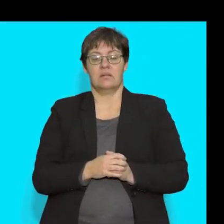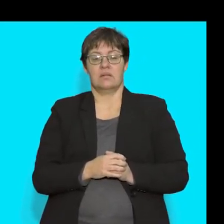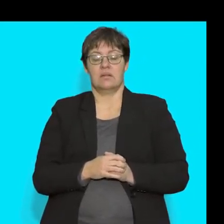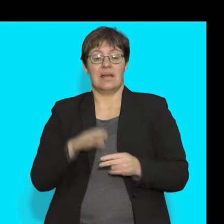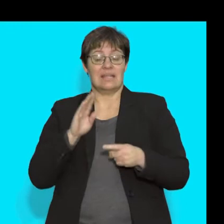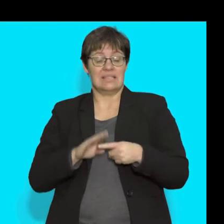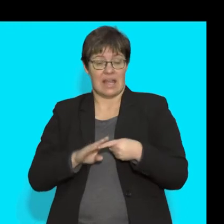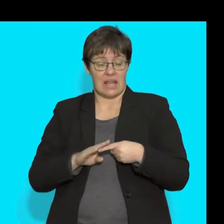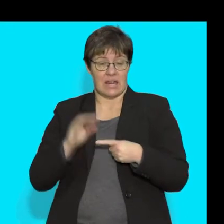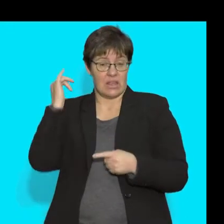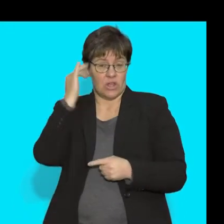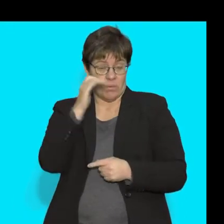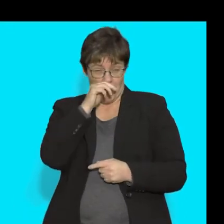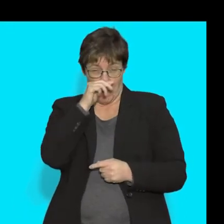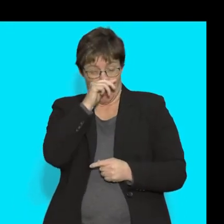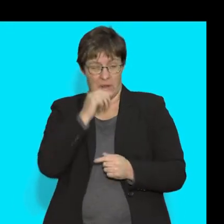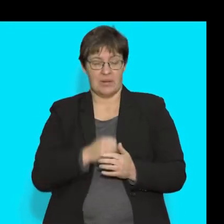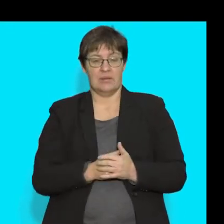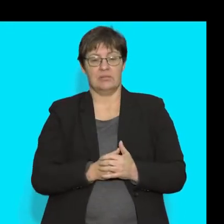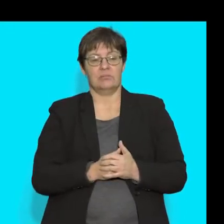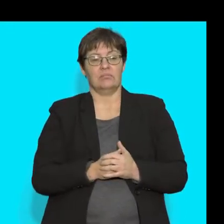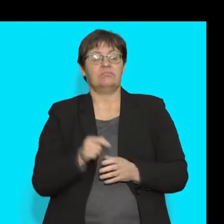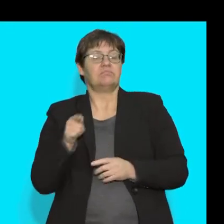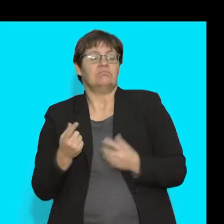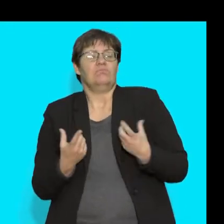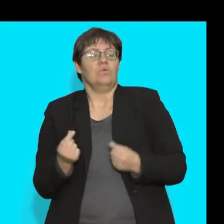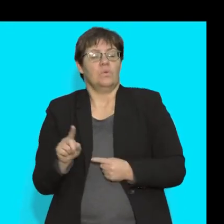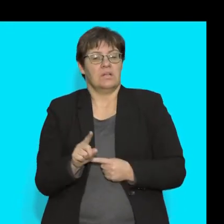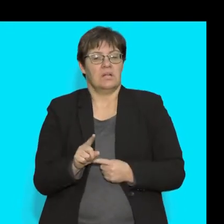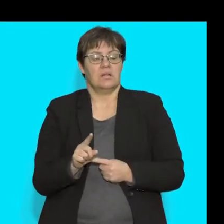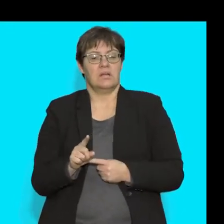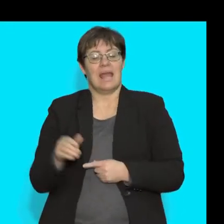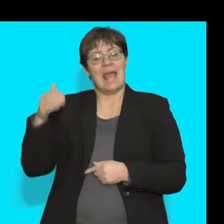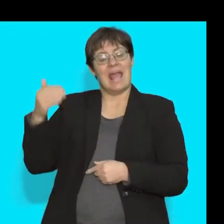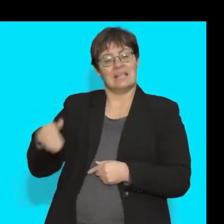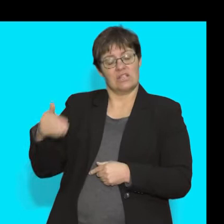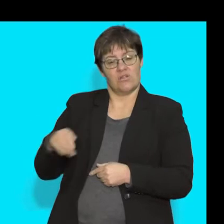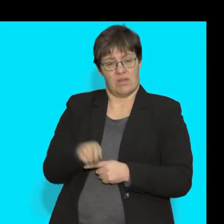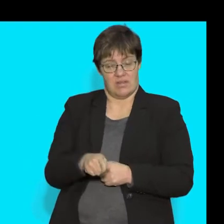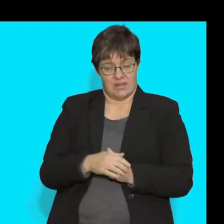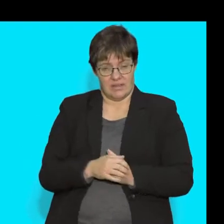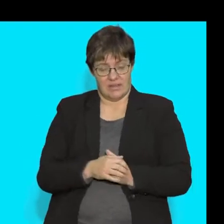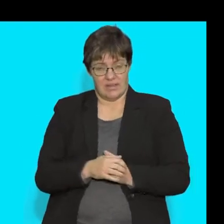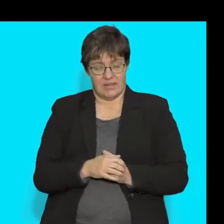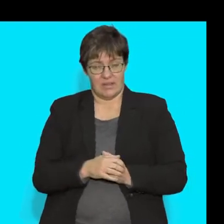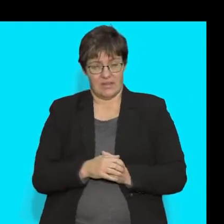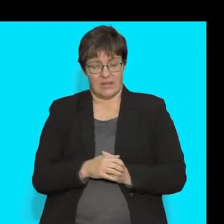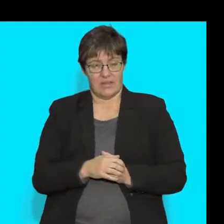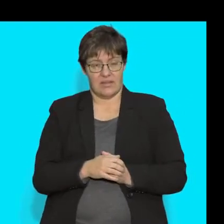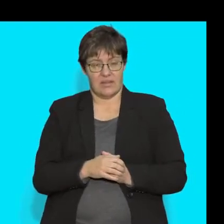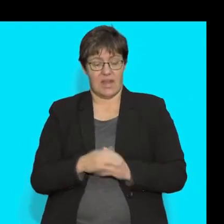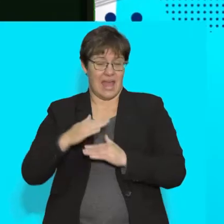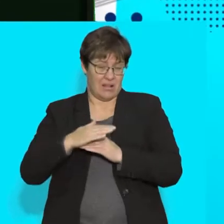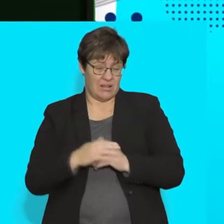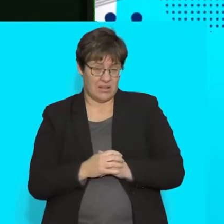it is actually a property or theorem rather, this has to do with an exterior angle of a triangle. But before we talk about